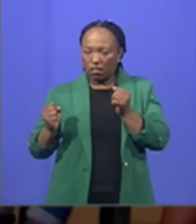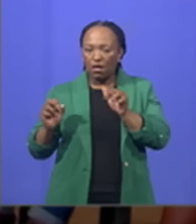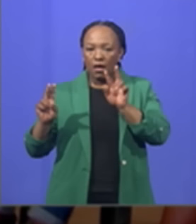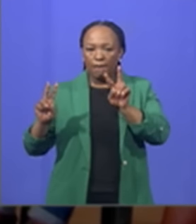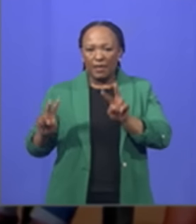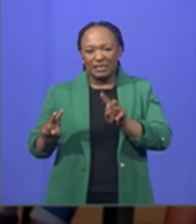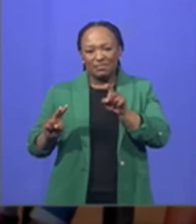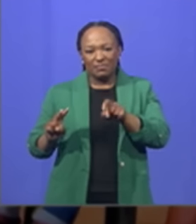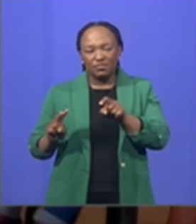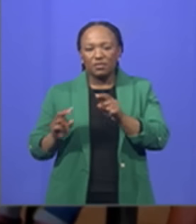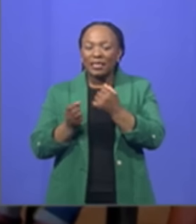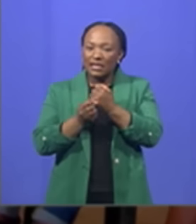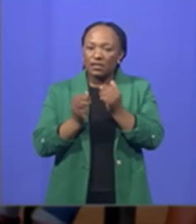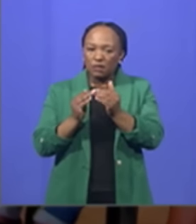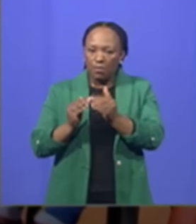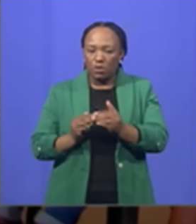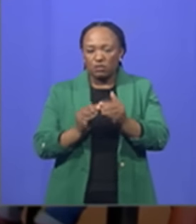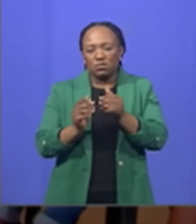di be le democracy.